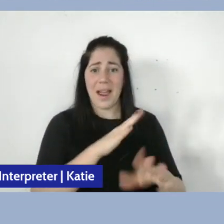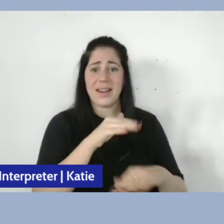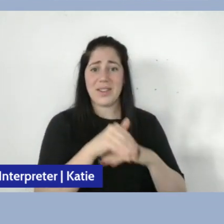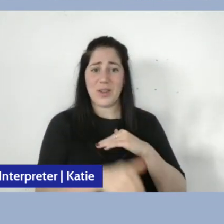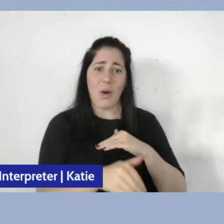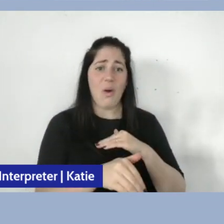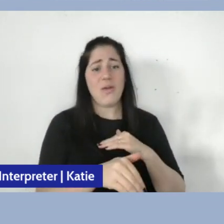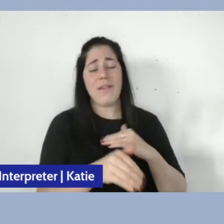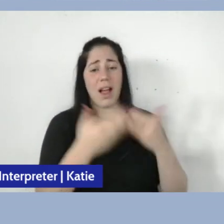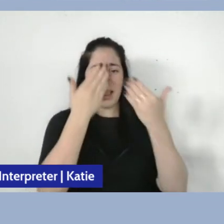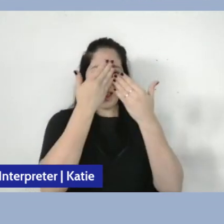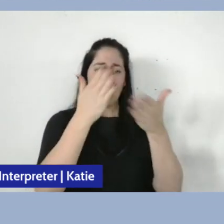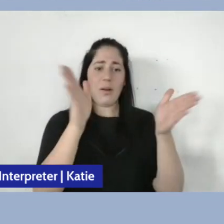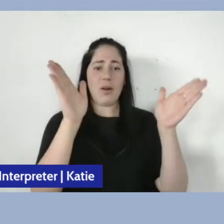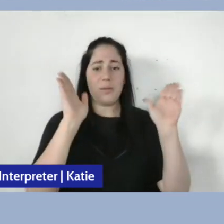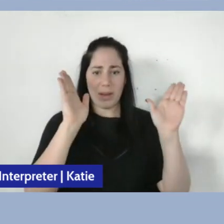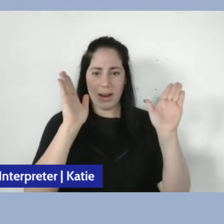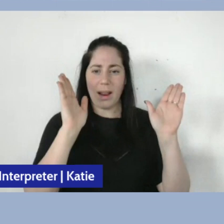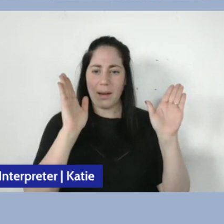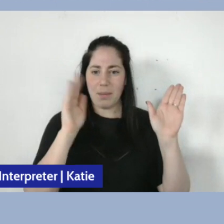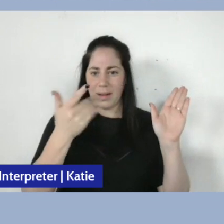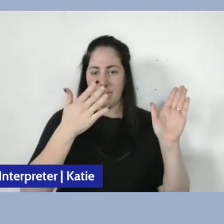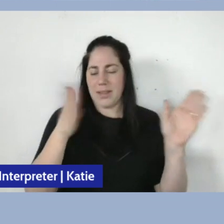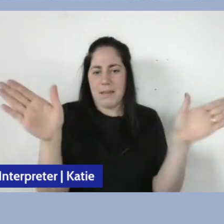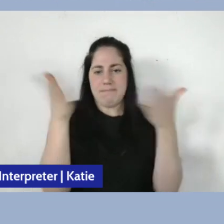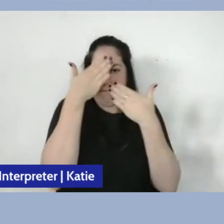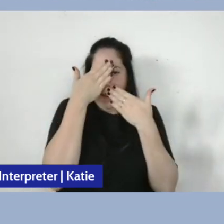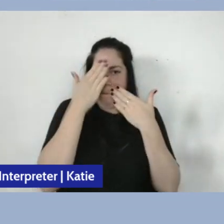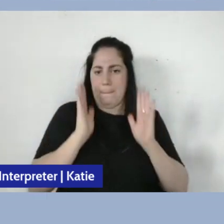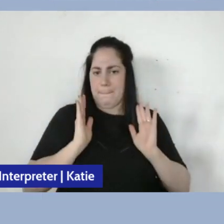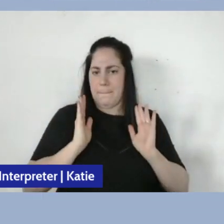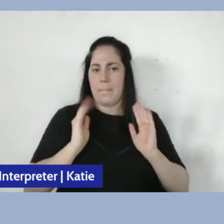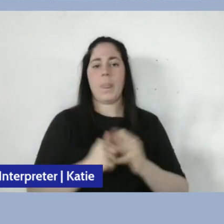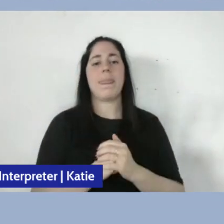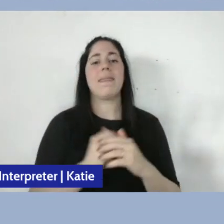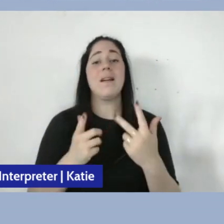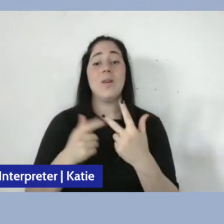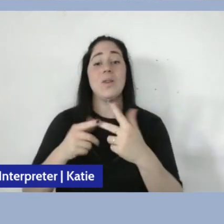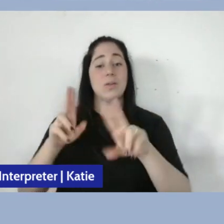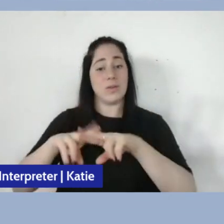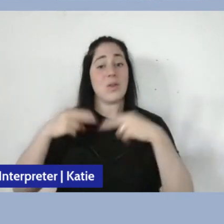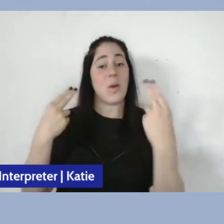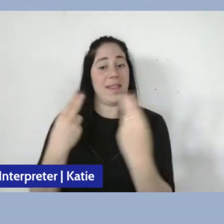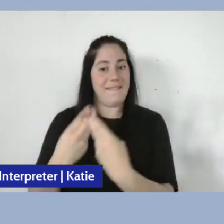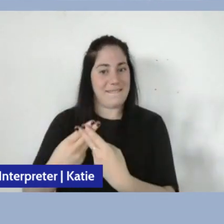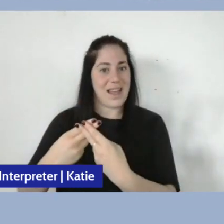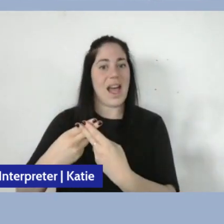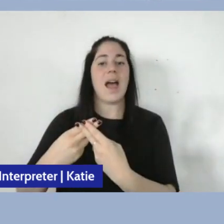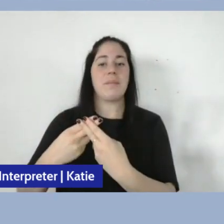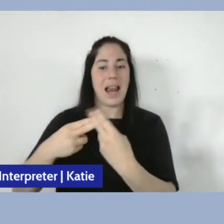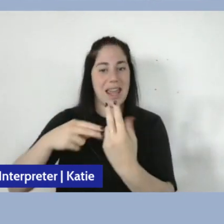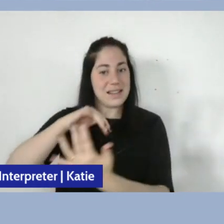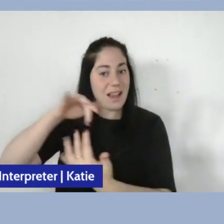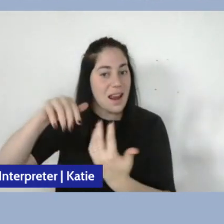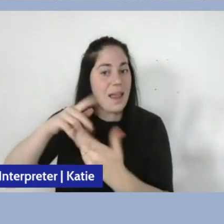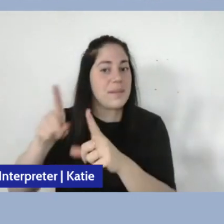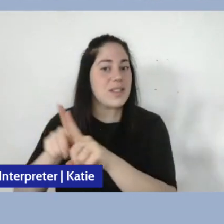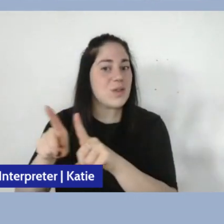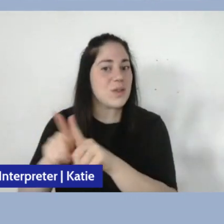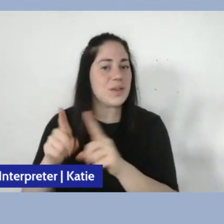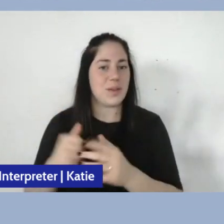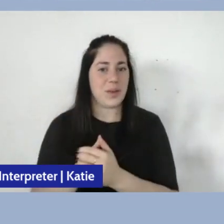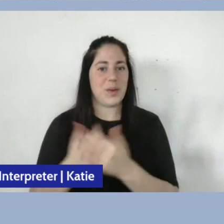able to communicate with the clinicians. Somebody's already mentioned the family dynamics that further complicate the process. We know that many